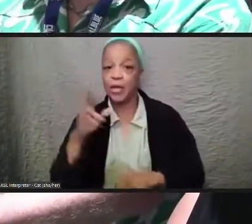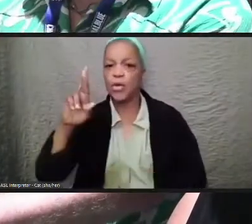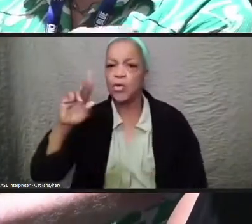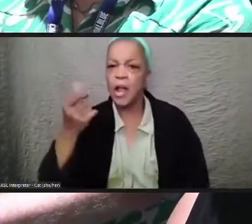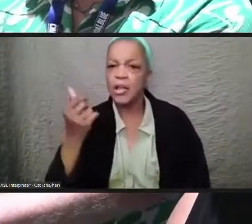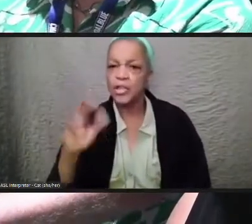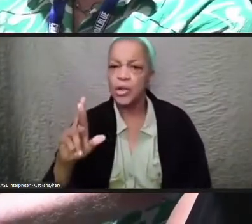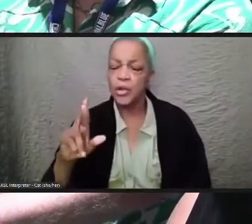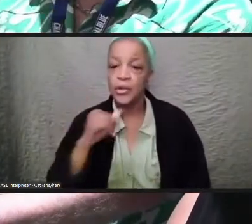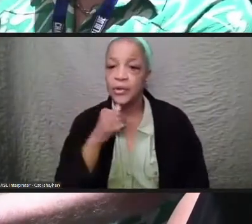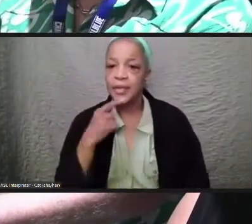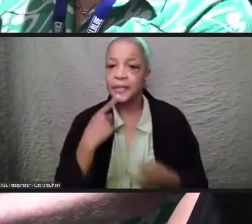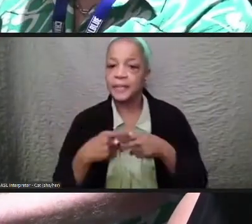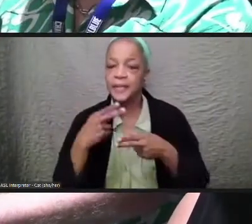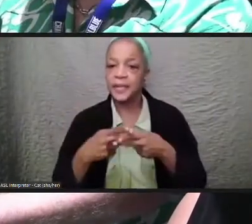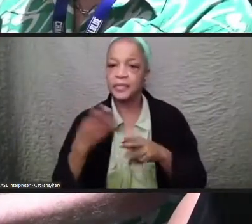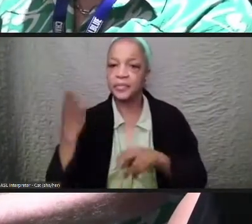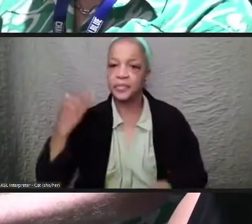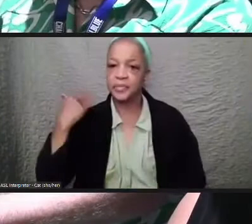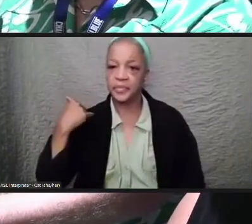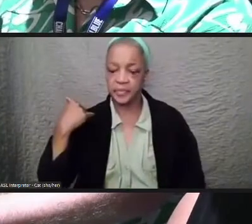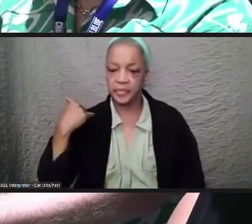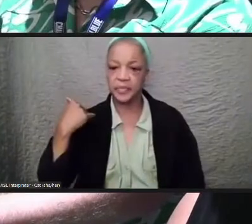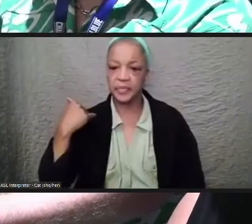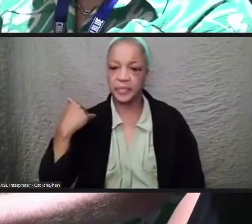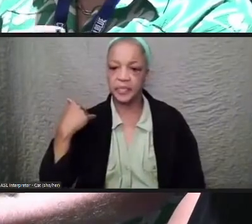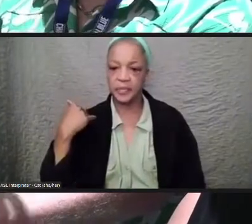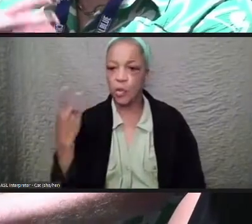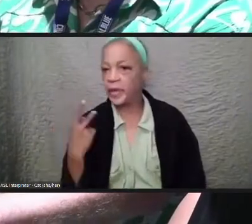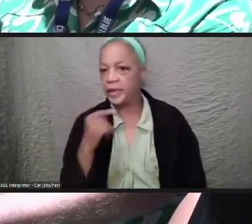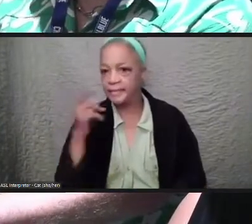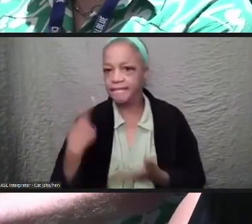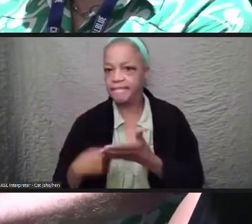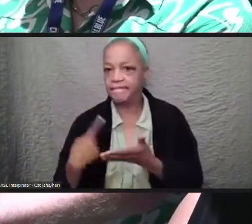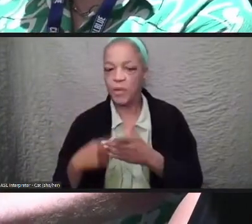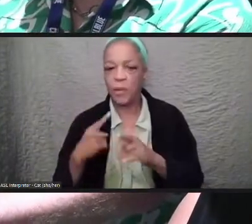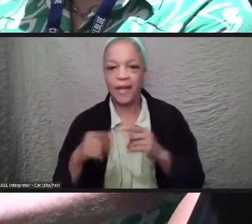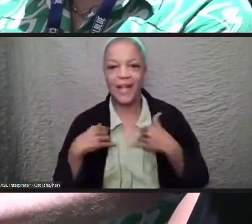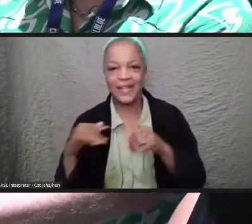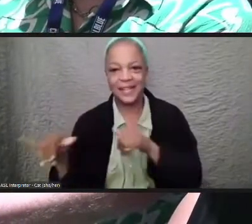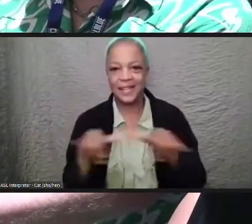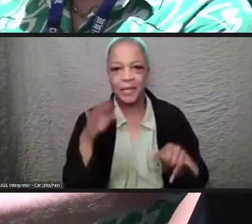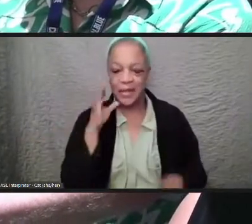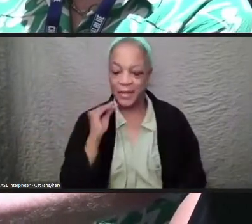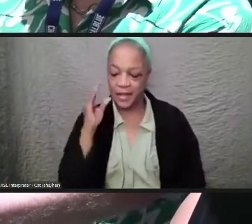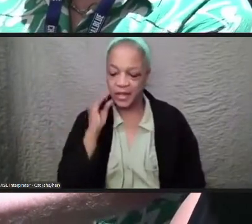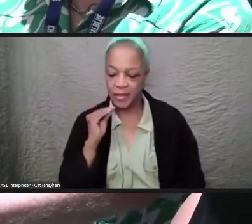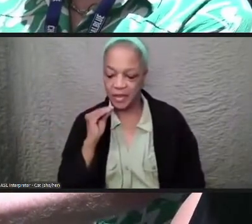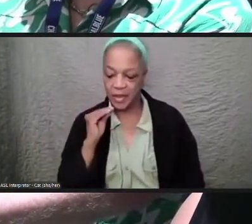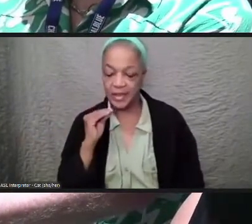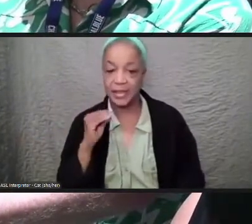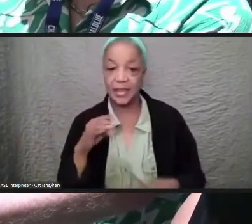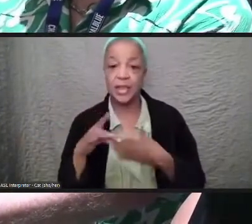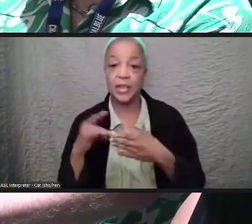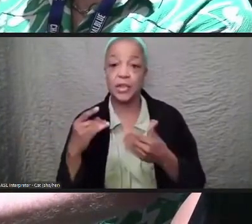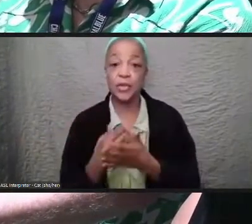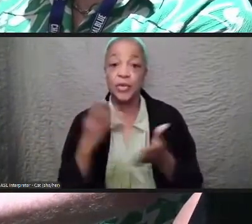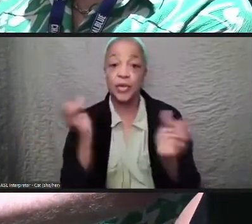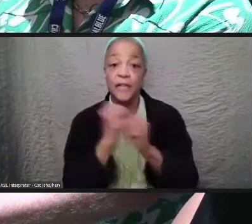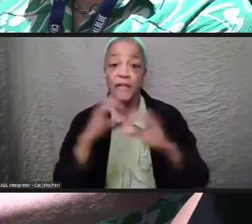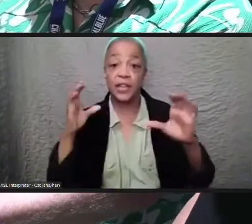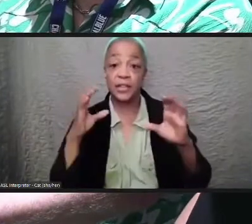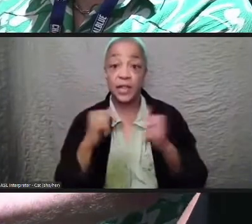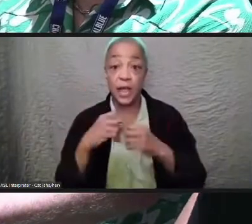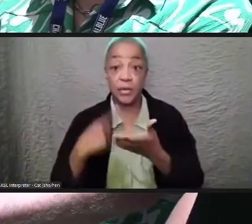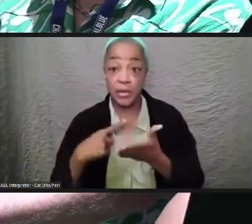talk about this earlier, but we had something similar with Jubilee for New Vision. Can you talk about